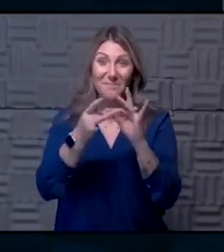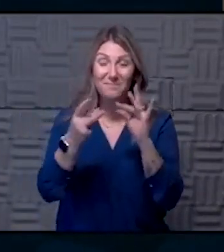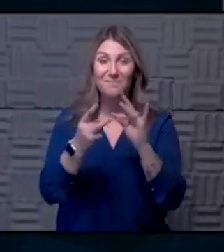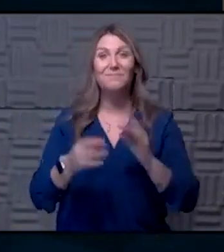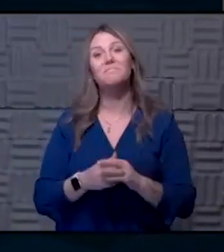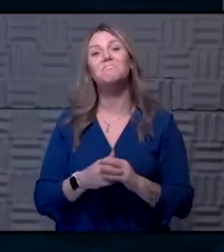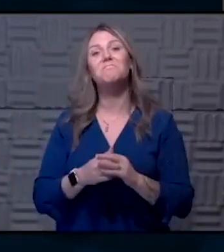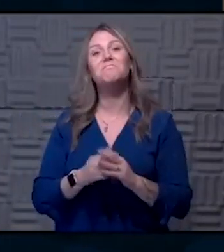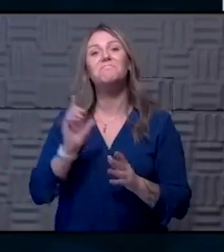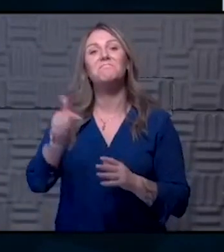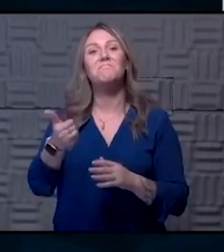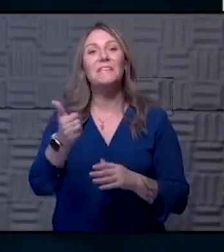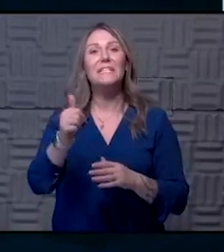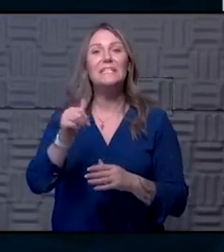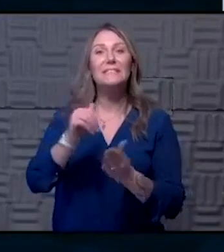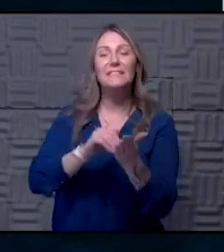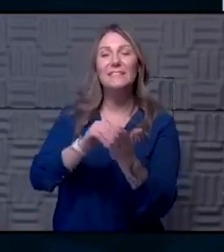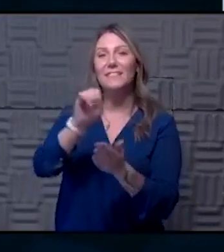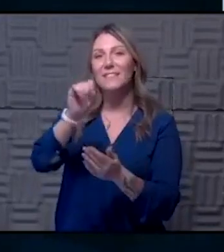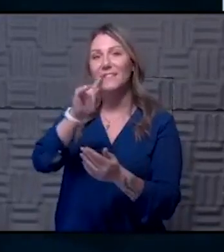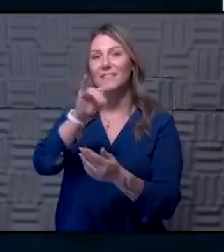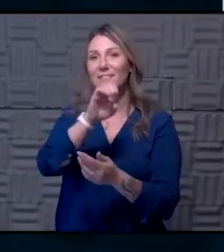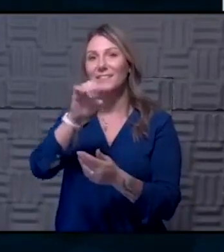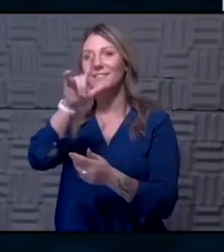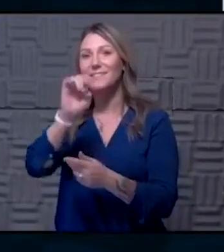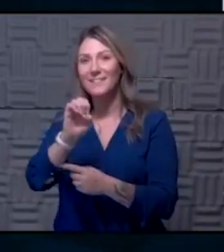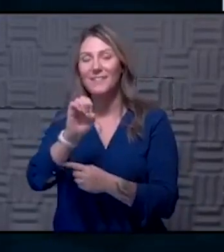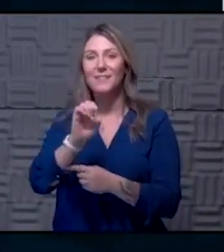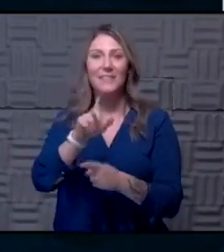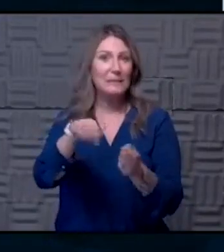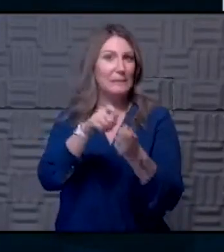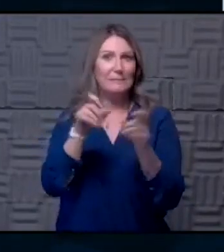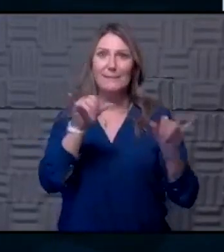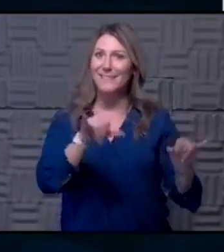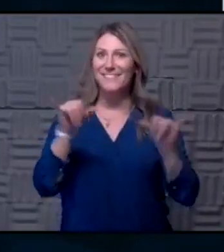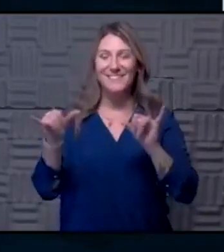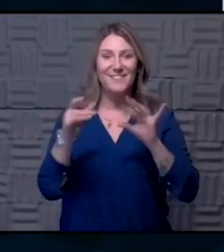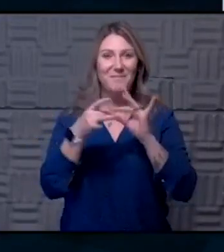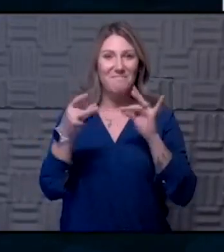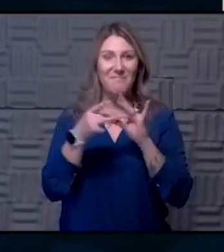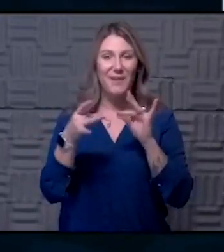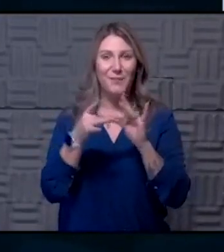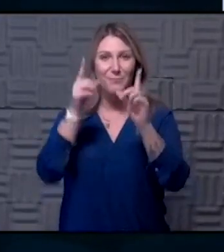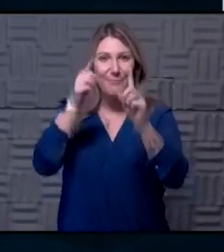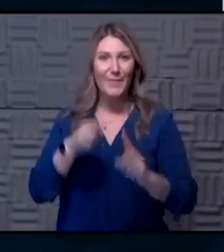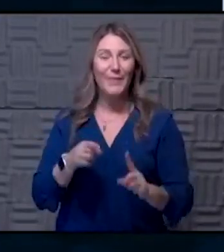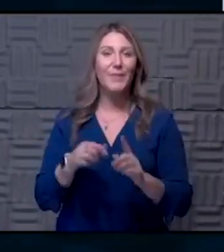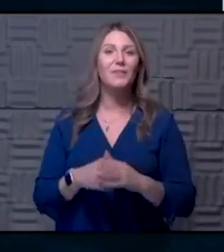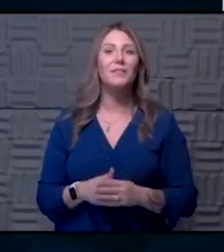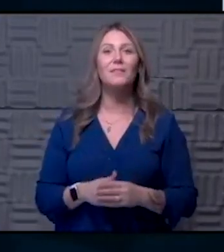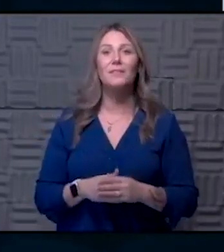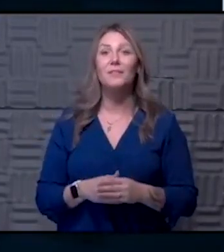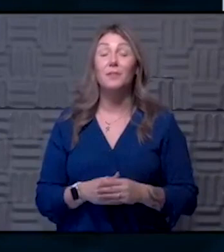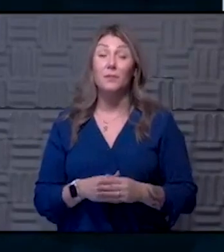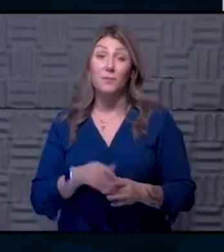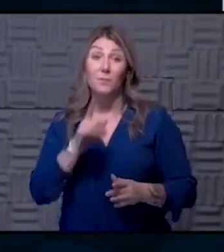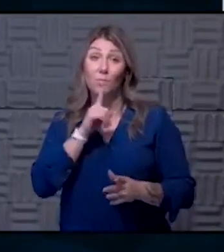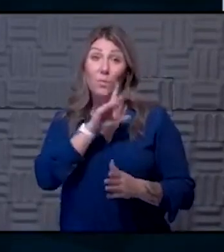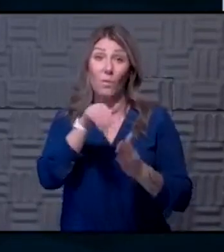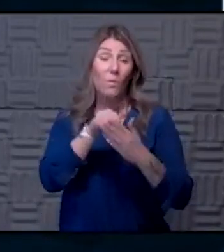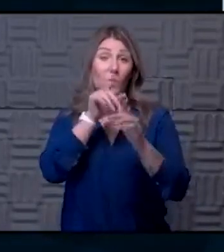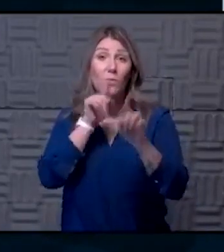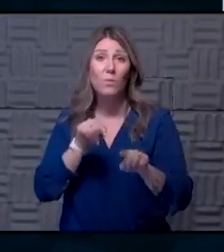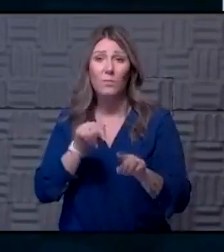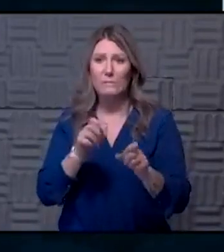Totally. Dr. Mark Steele. Yeah, exact same message. There's going to be, at least by all reports, a boatload